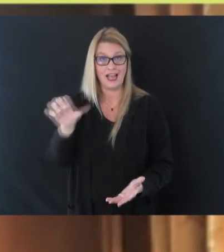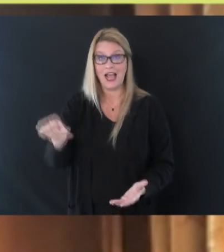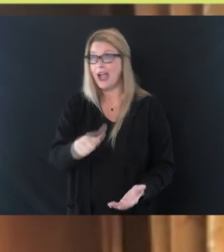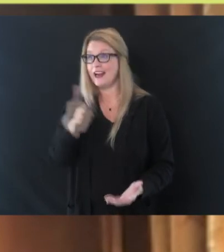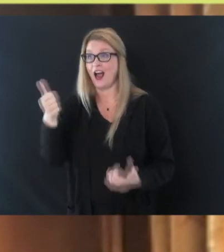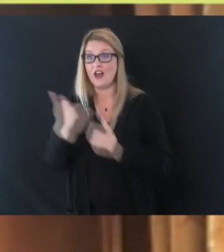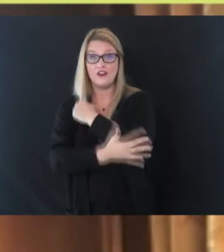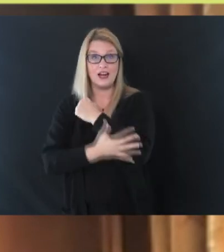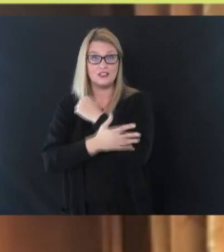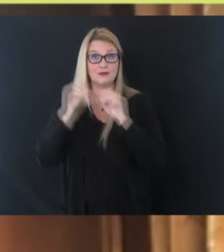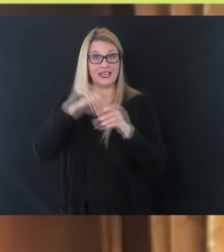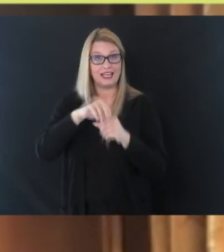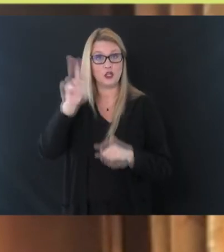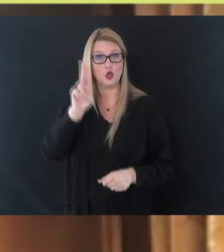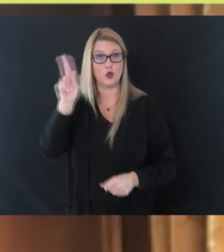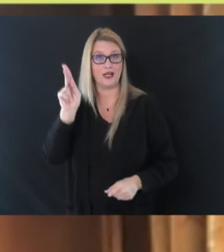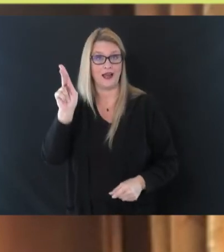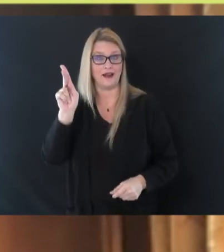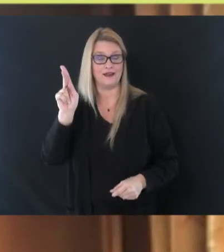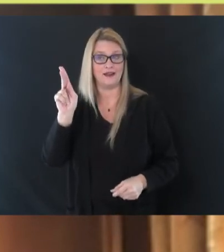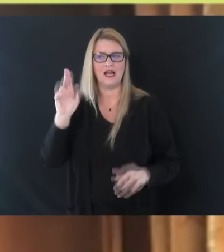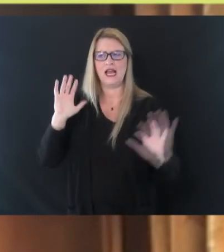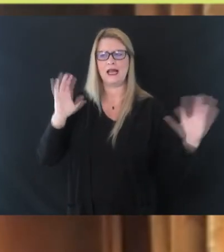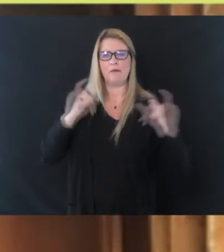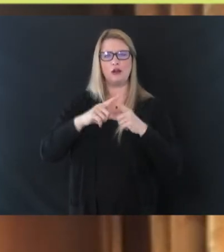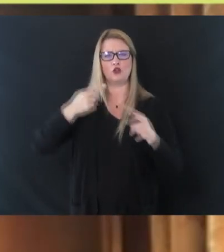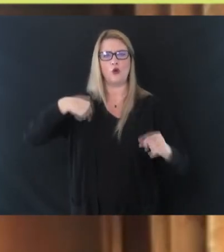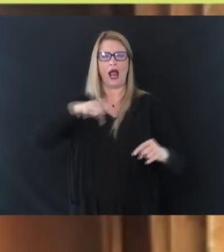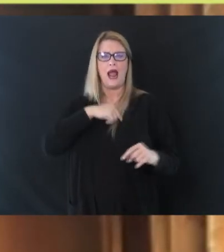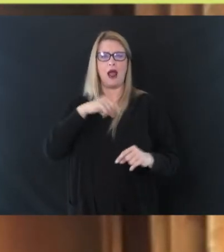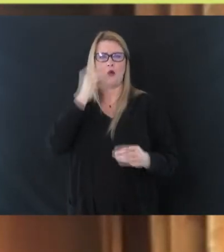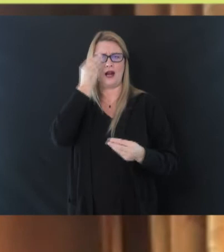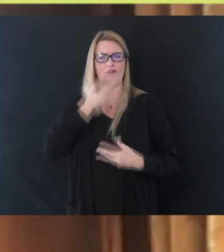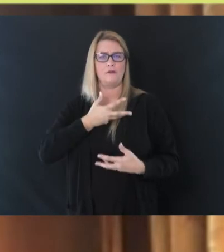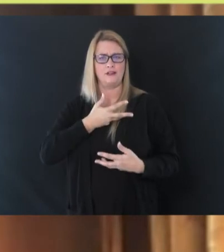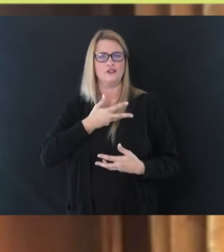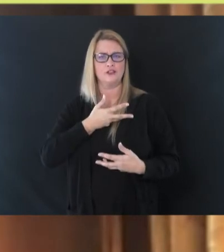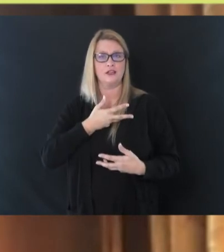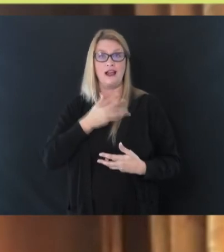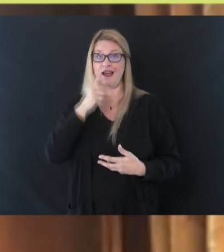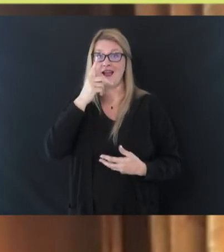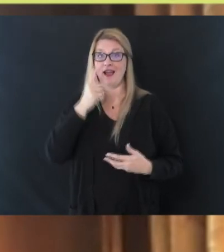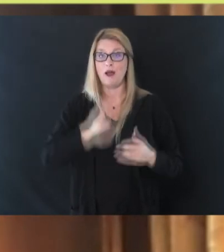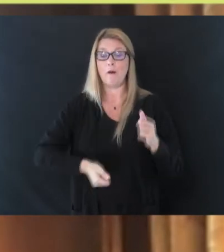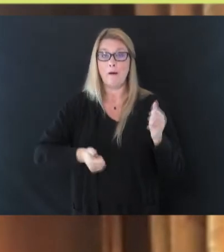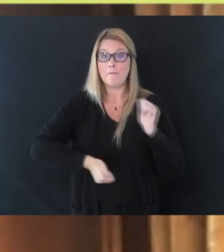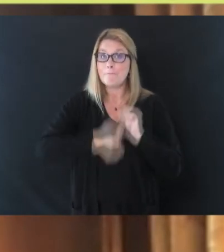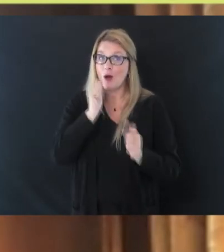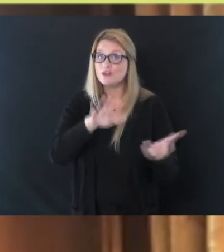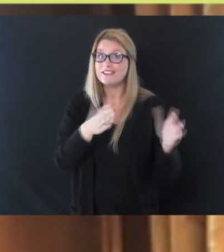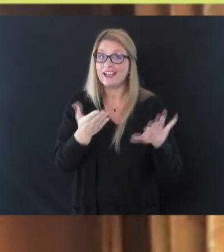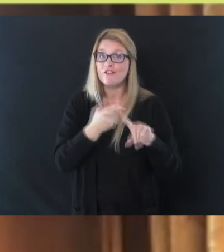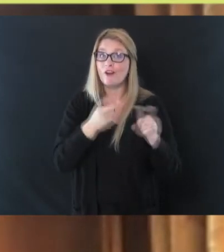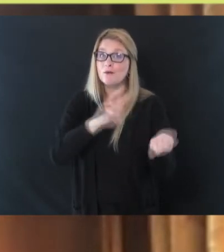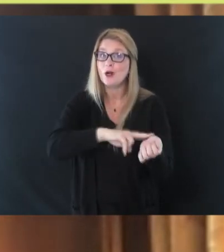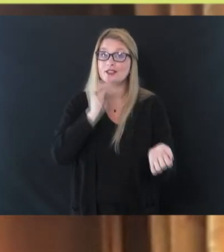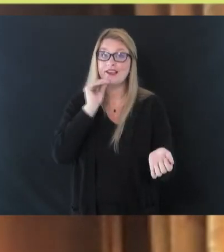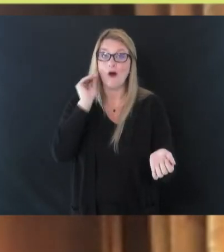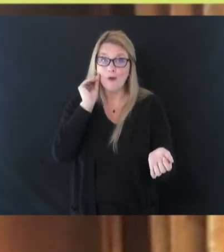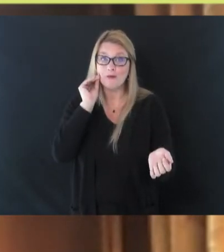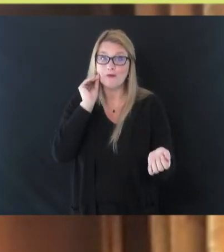like the United Kingdom and our own data, that half of our deaths came from nursing home residents, that our